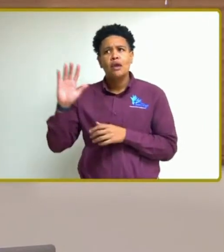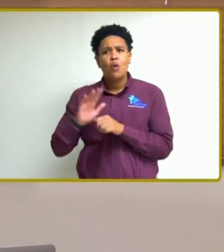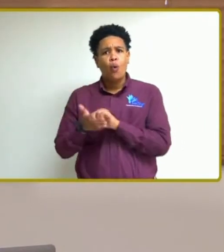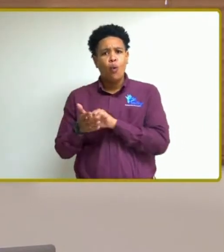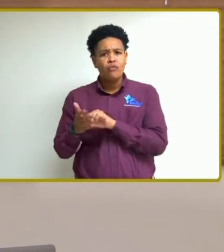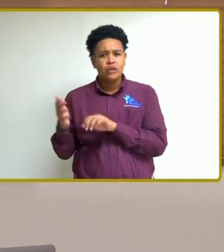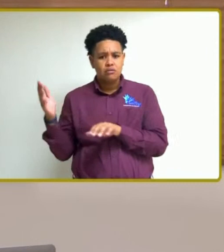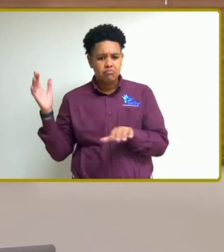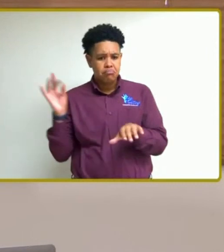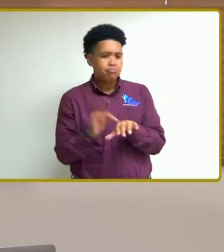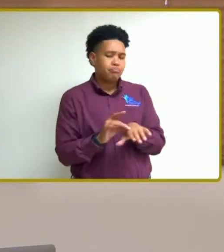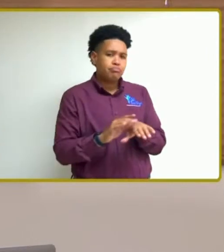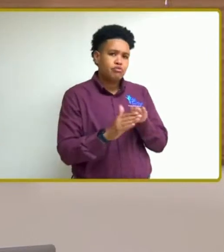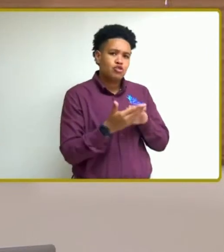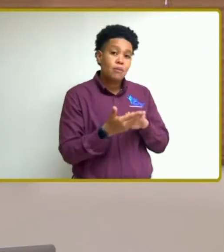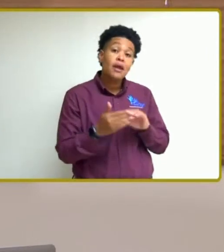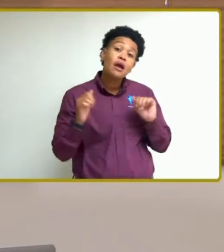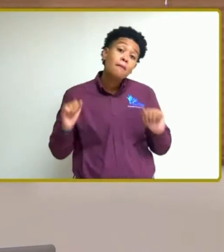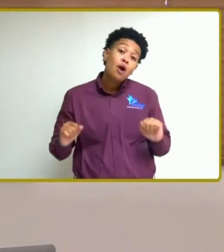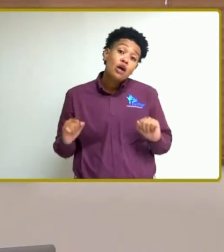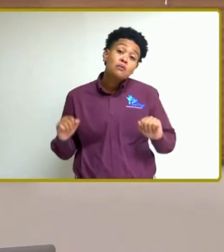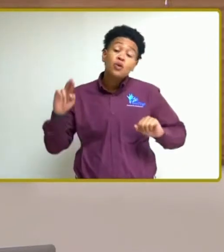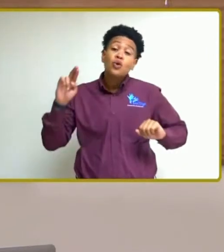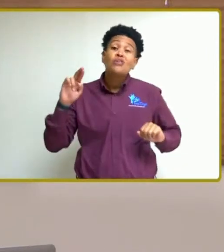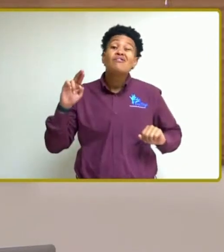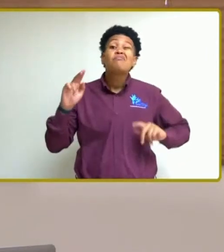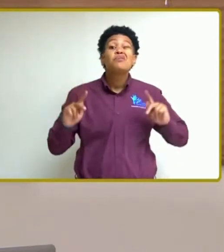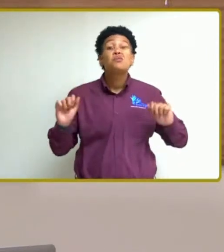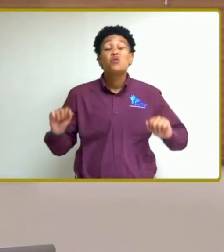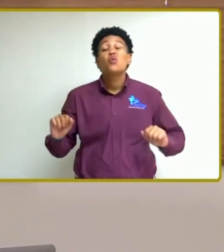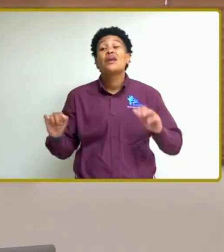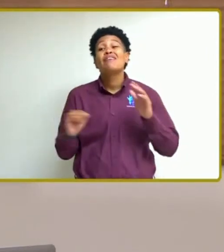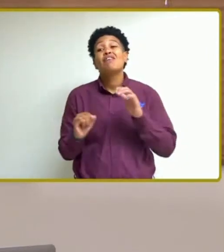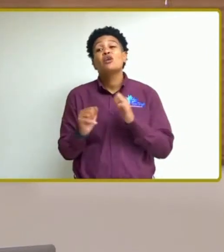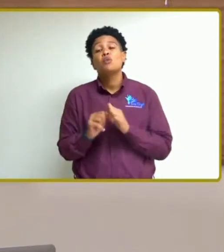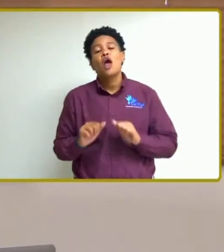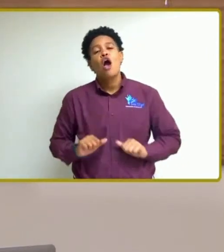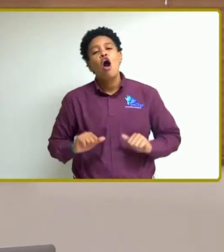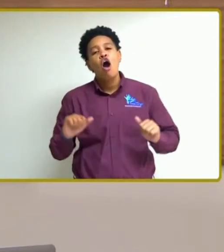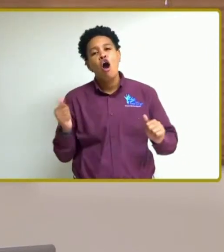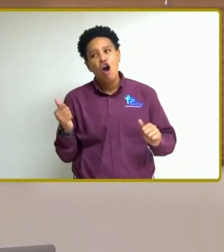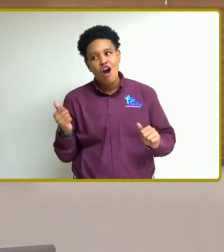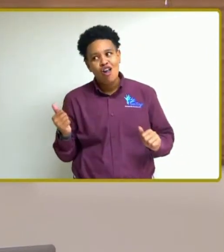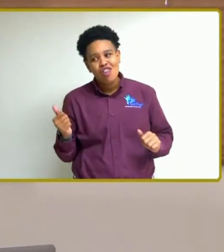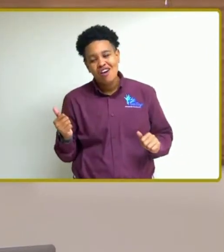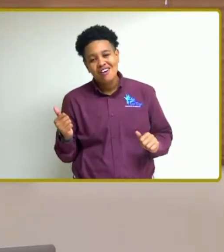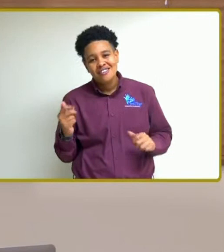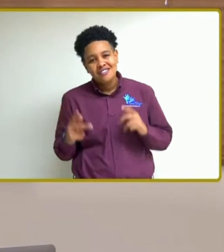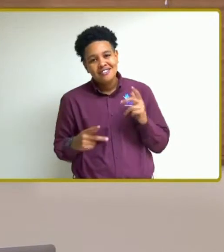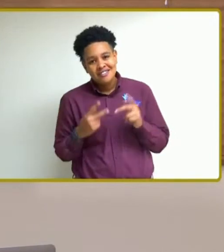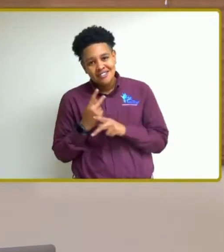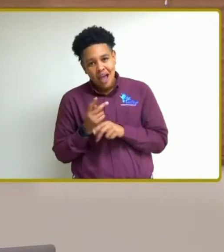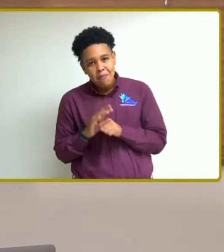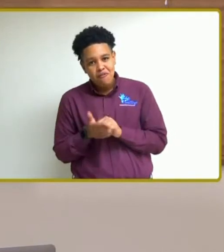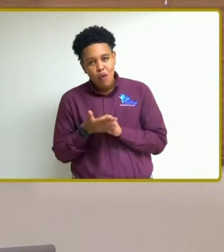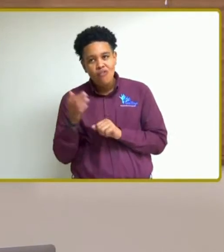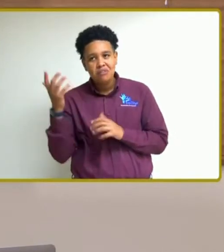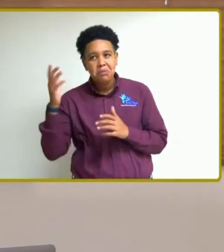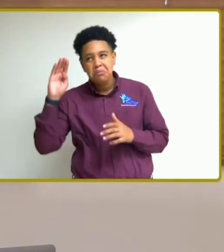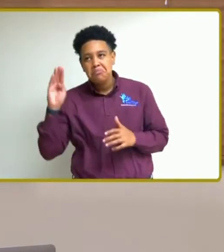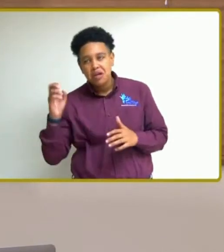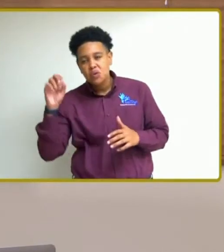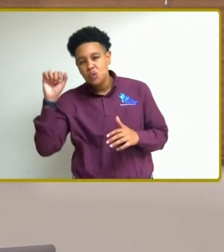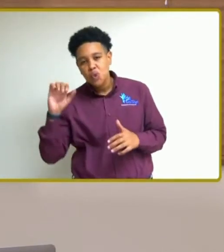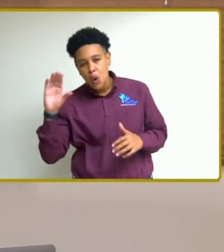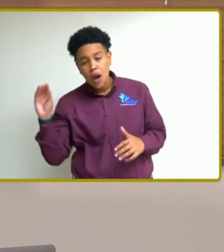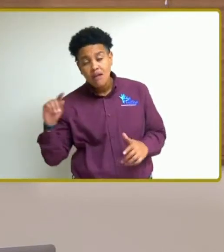could become infected again with another strain. So that is a possibility, although I don't